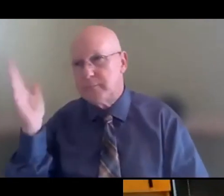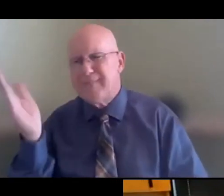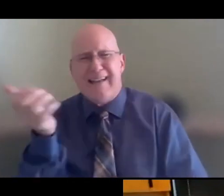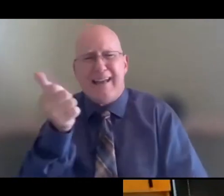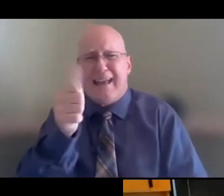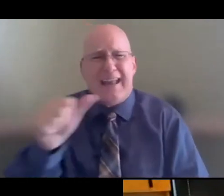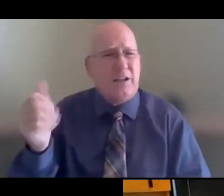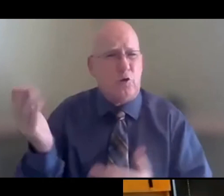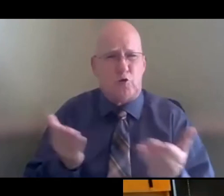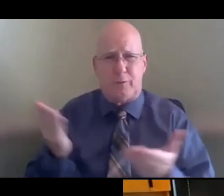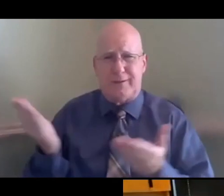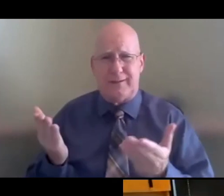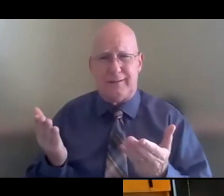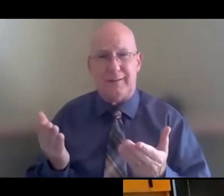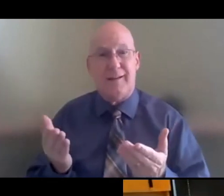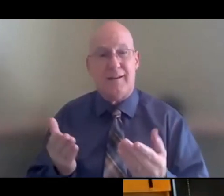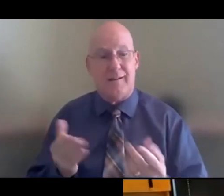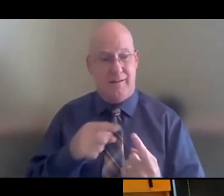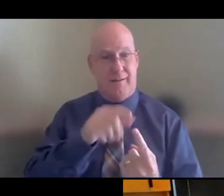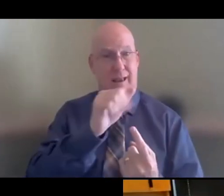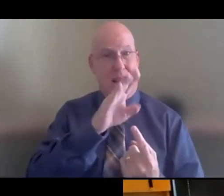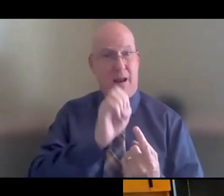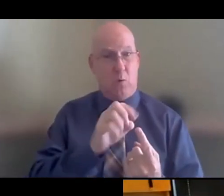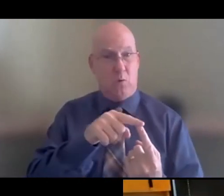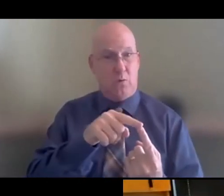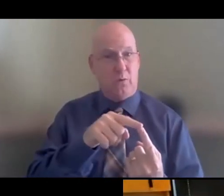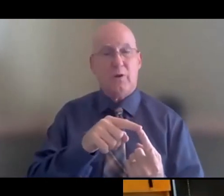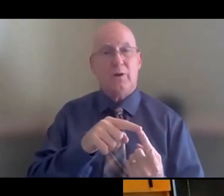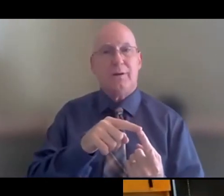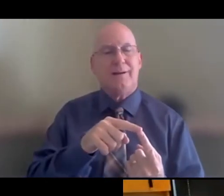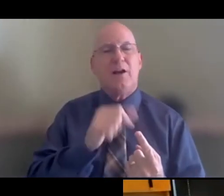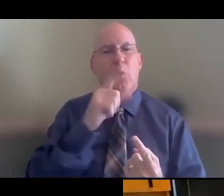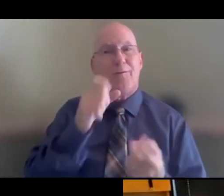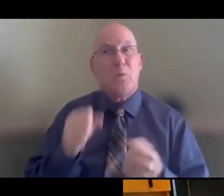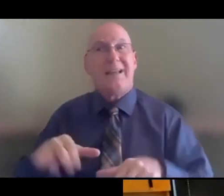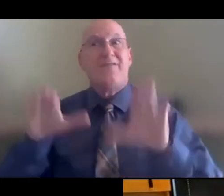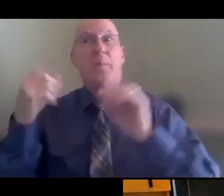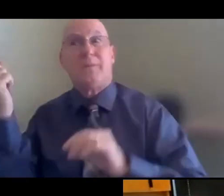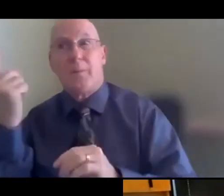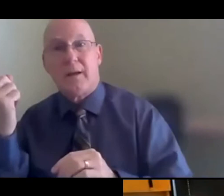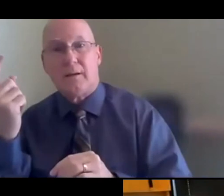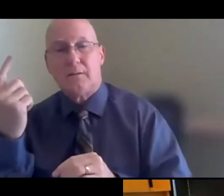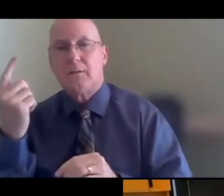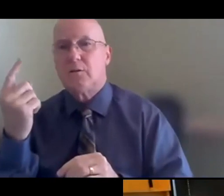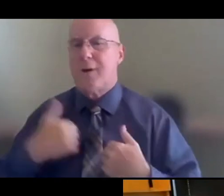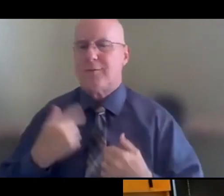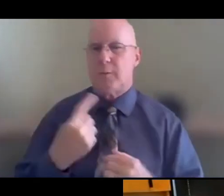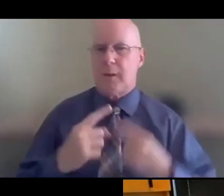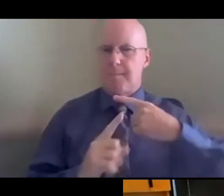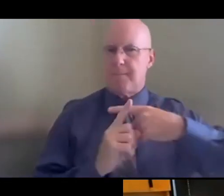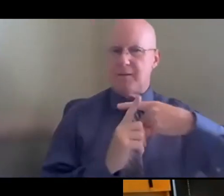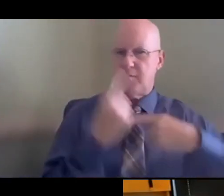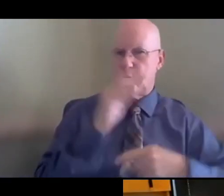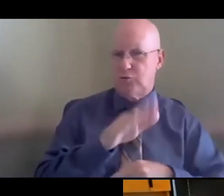our kids. This is one thing you don't have to give something else up to have something positive for your kid. And that's really the